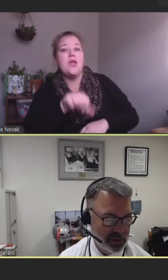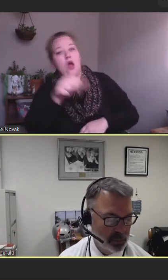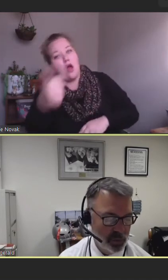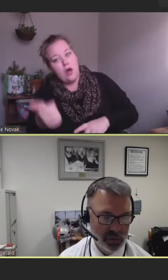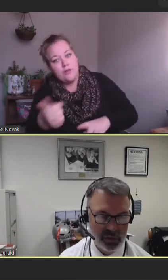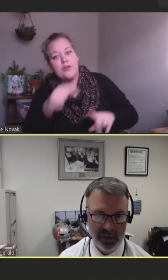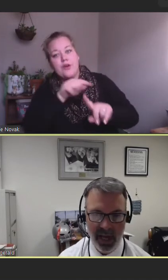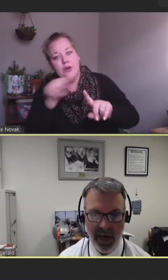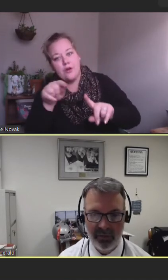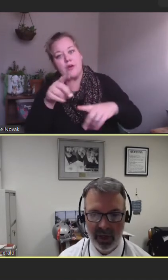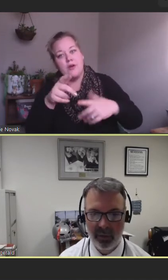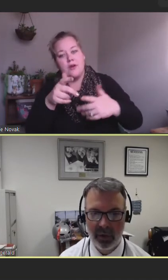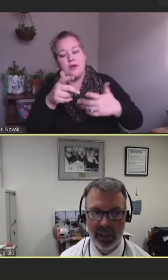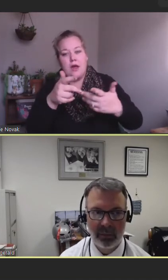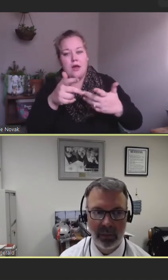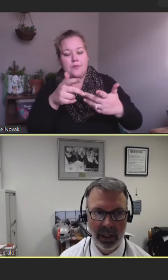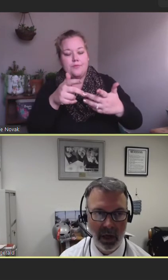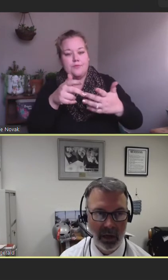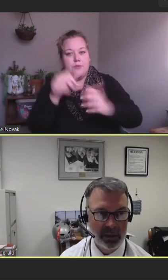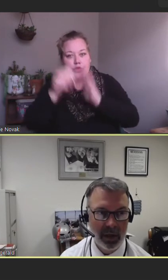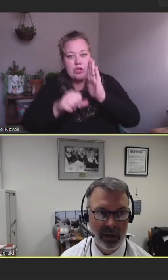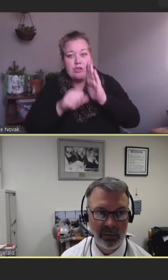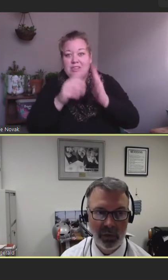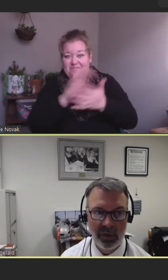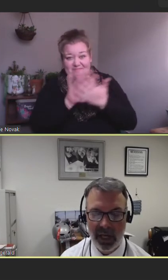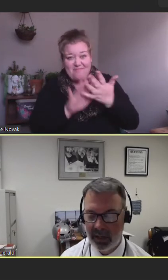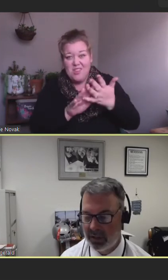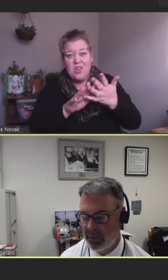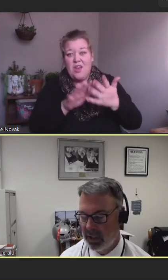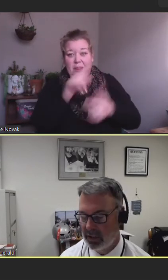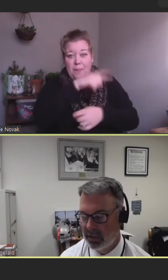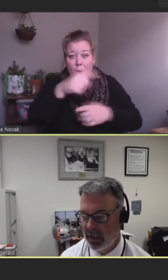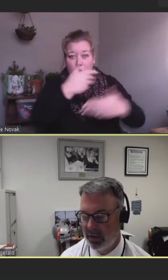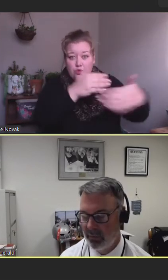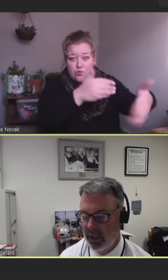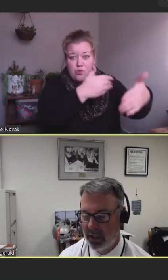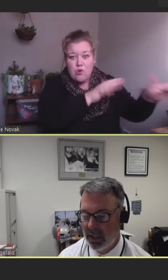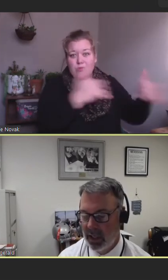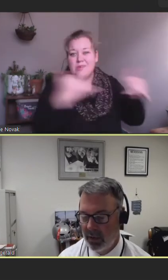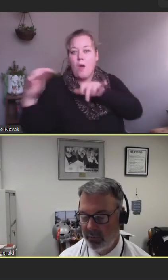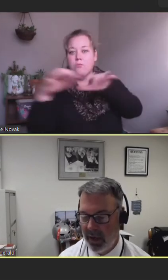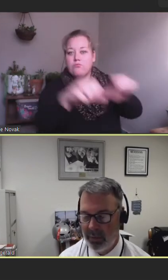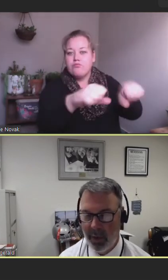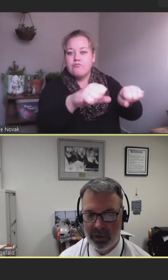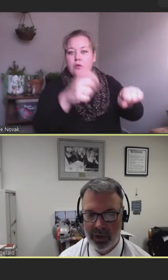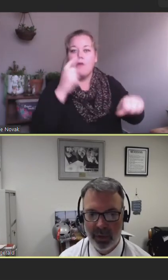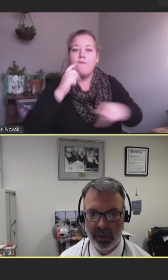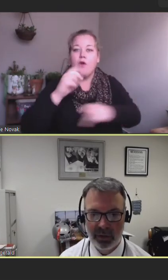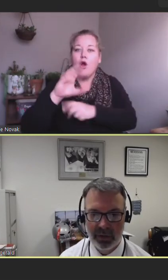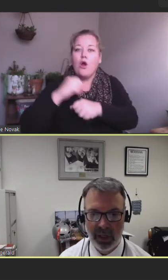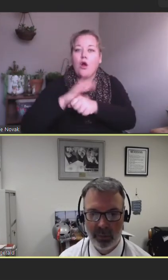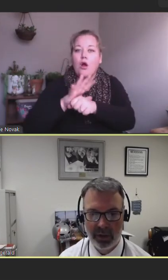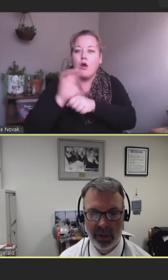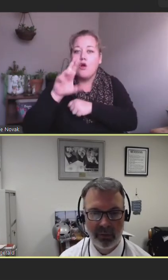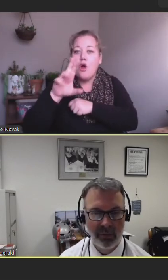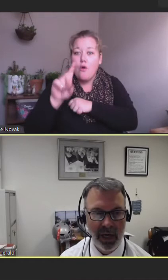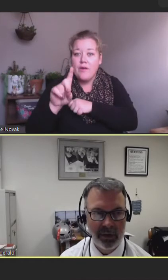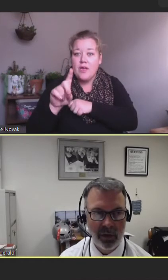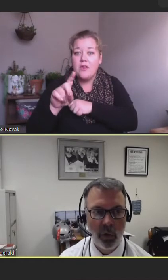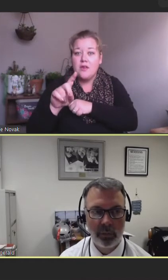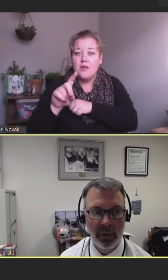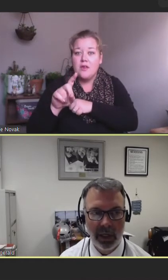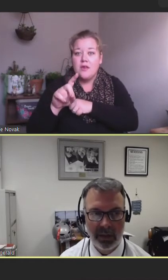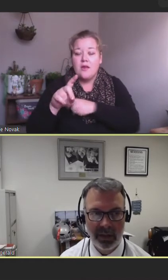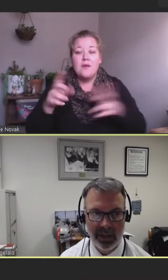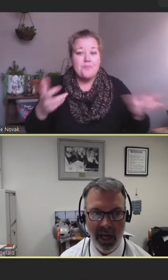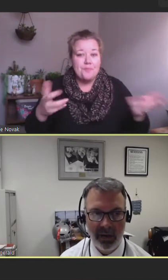of exposures to staff. And really, in our experience, most of that is because of family members that bring those bring the virus